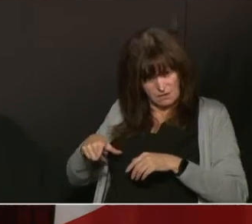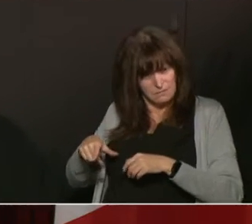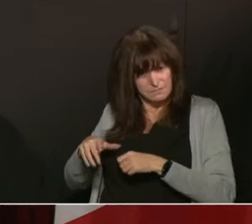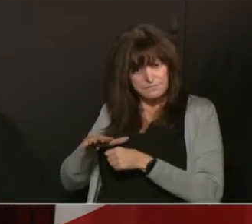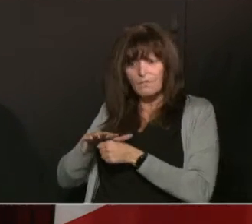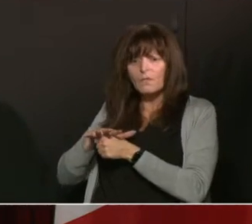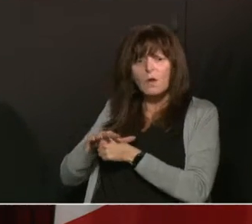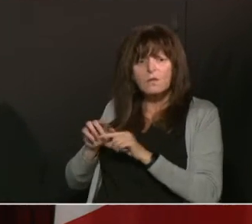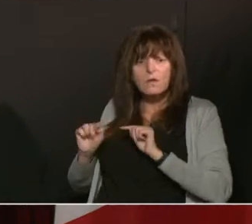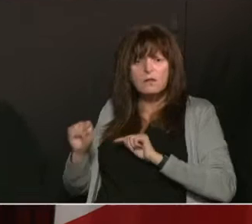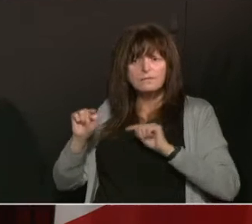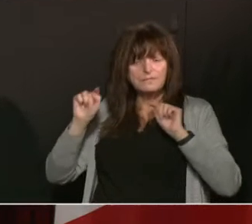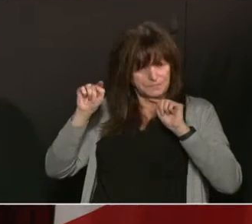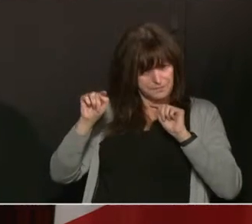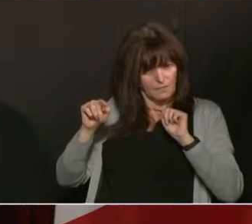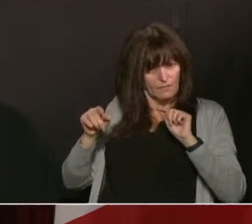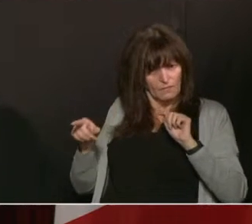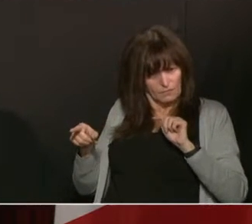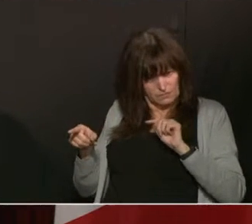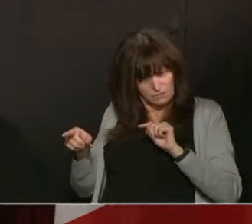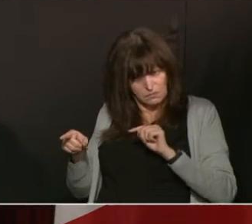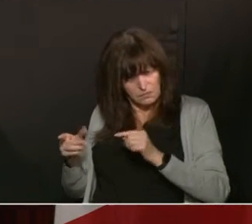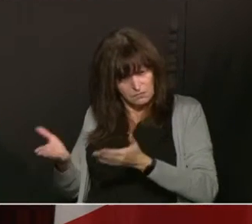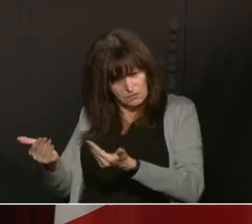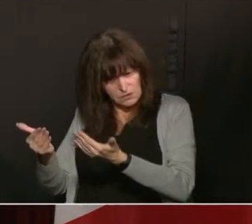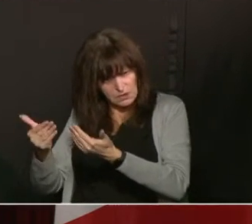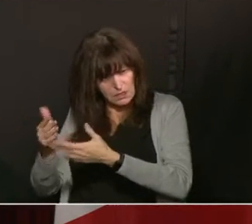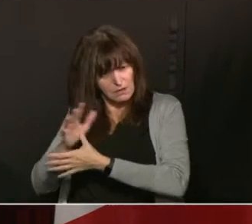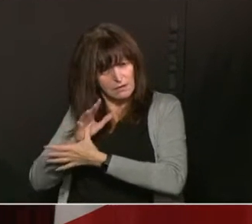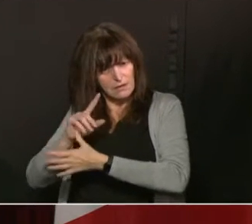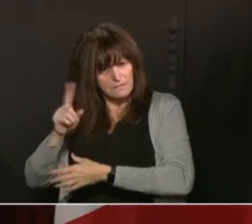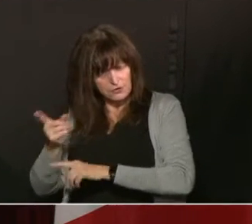ensure they get access and get their booster.